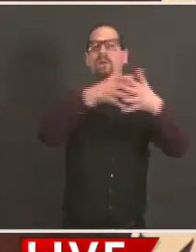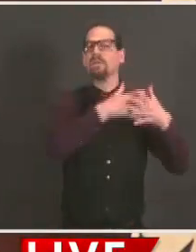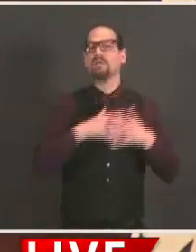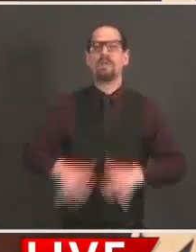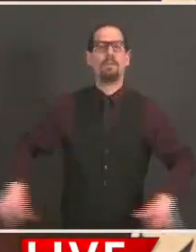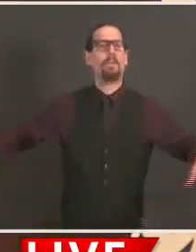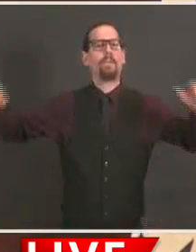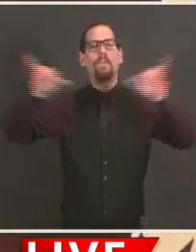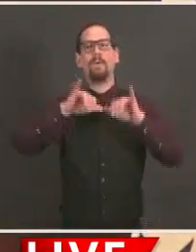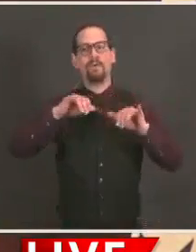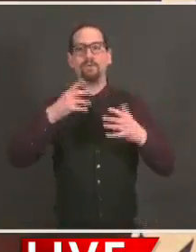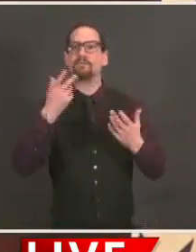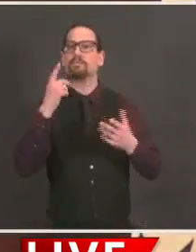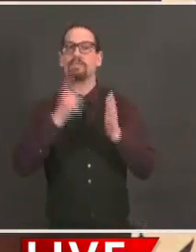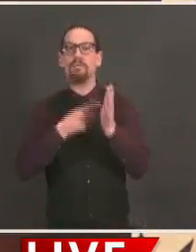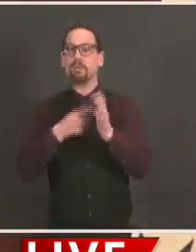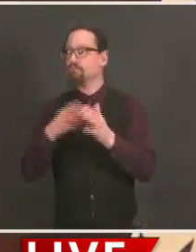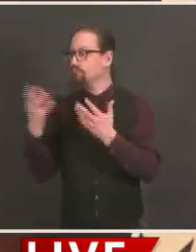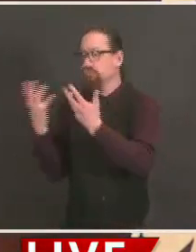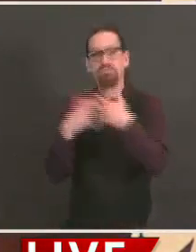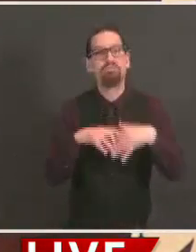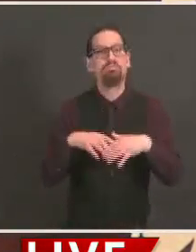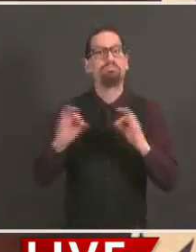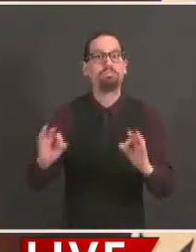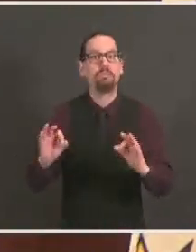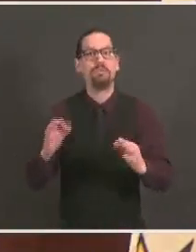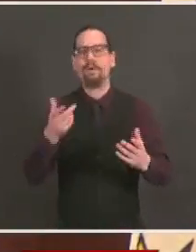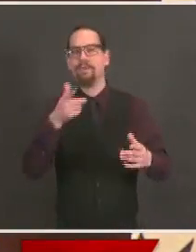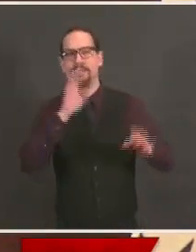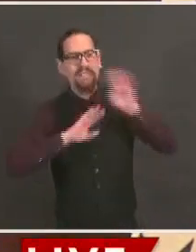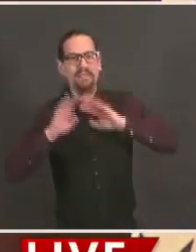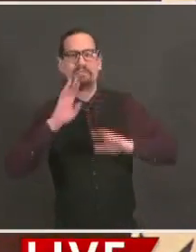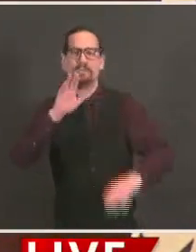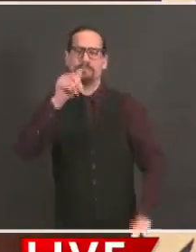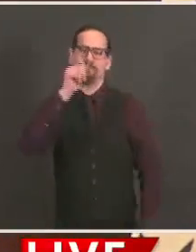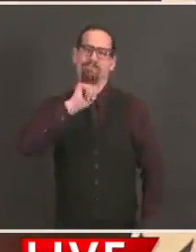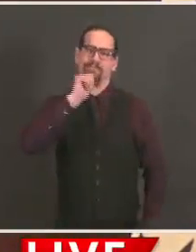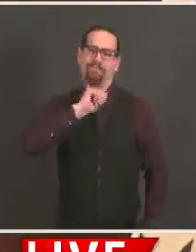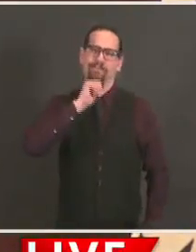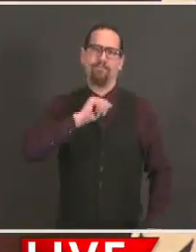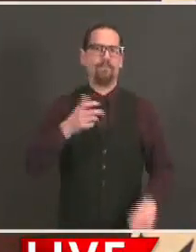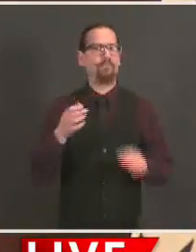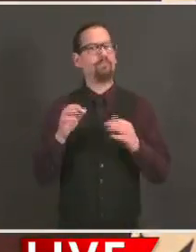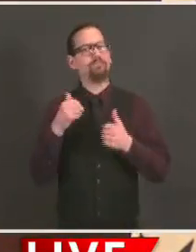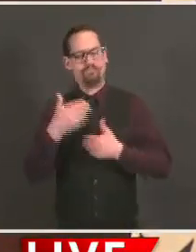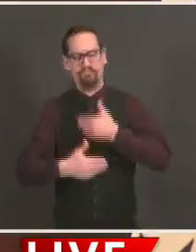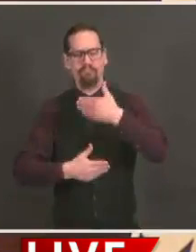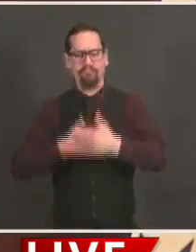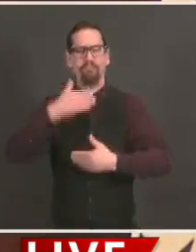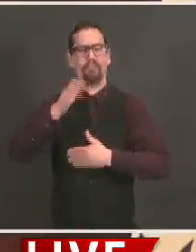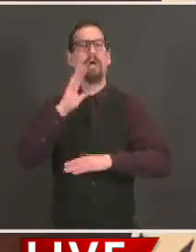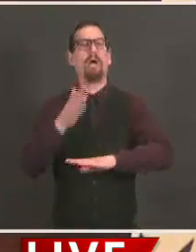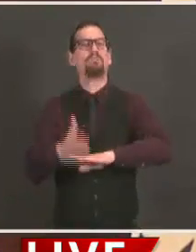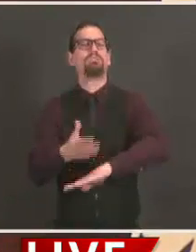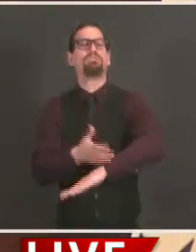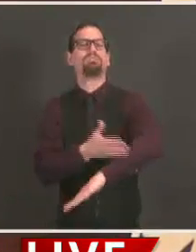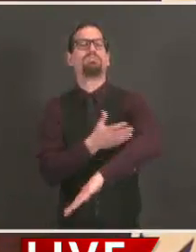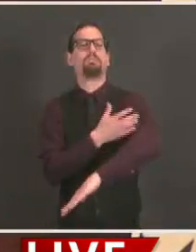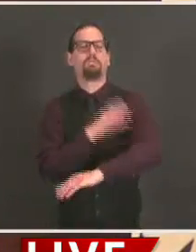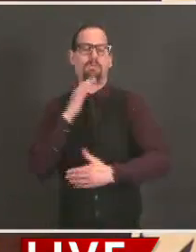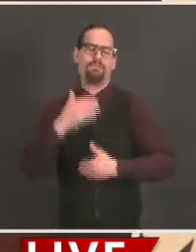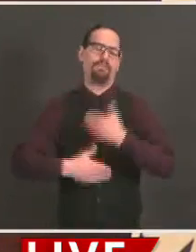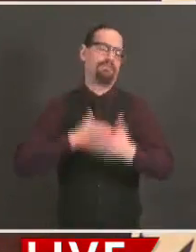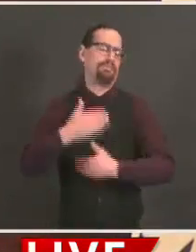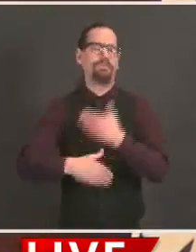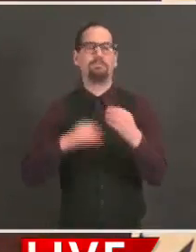efficient way and quickest way to push vaccine out. We are one of the states that are taking multiple